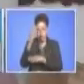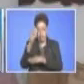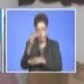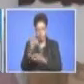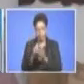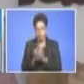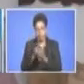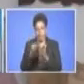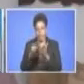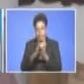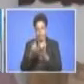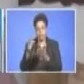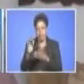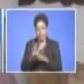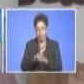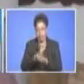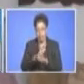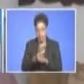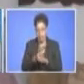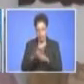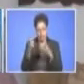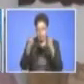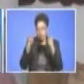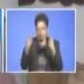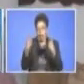that completely took him by surprise.